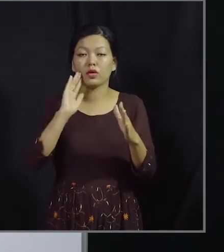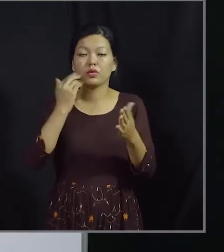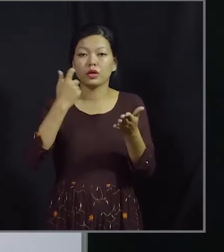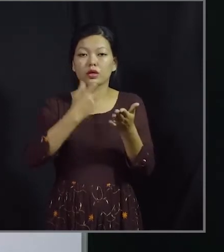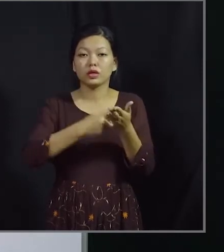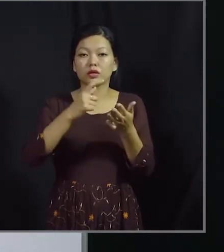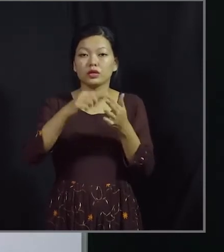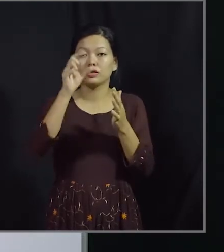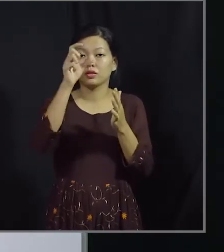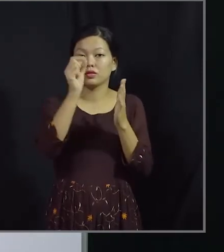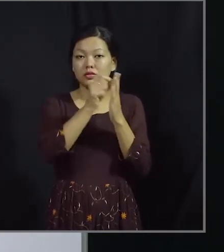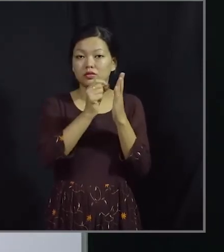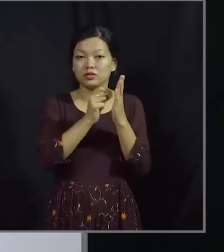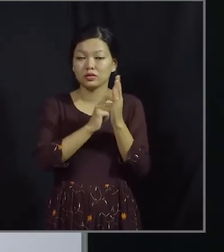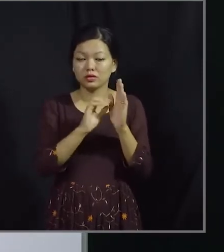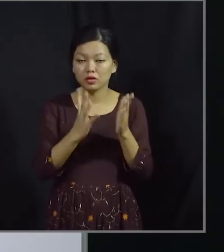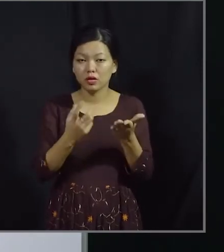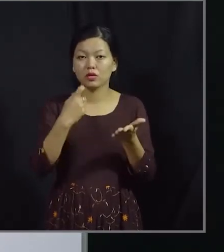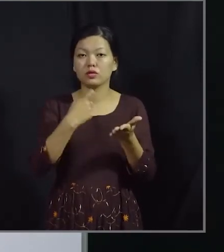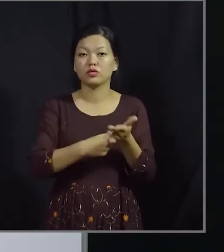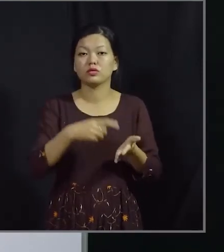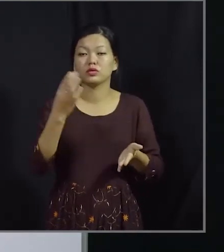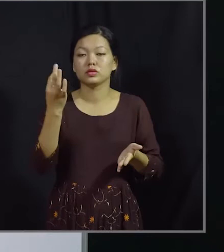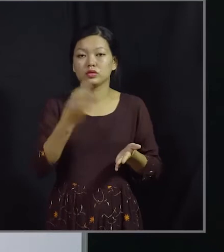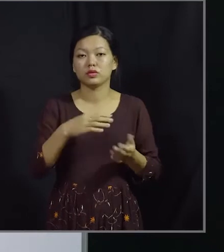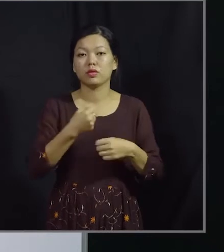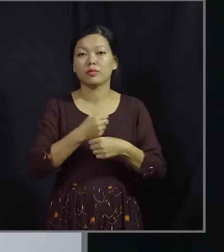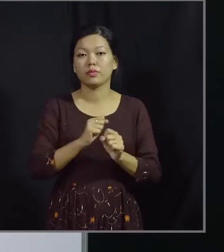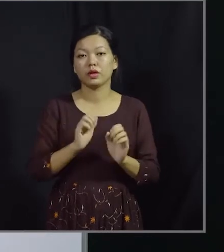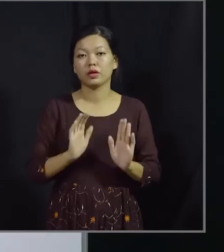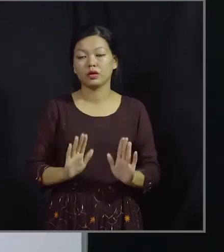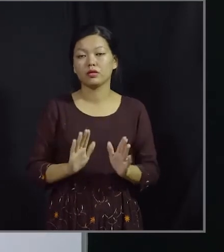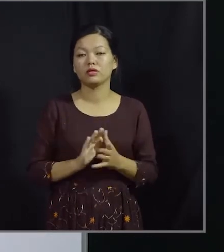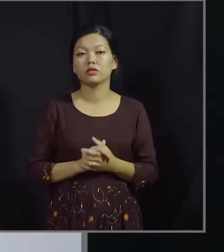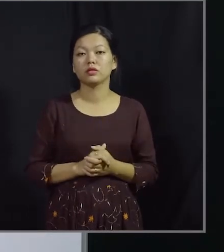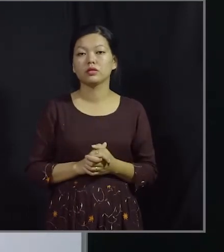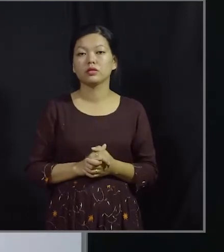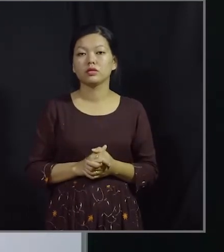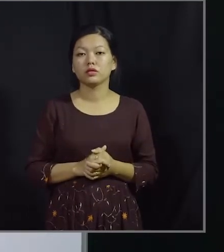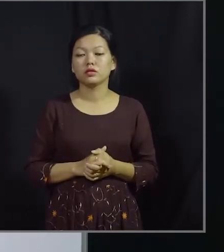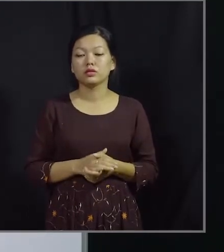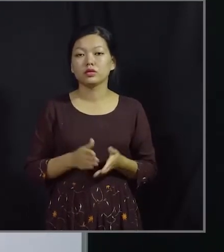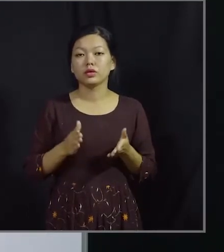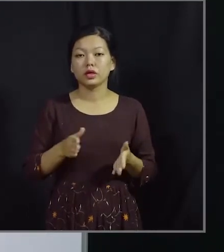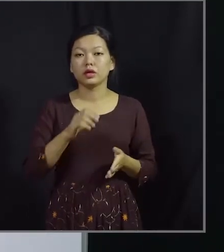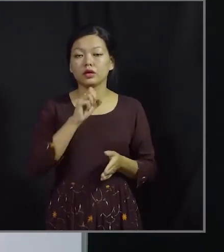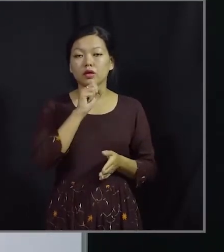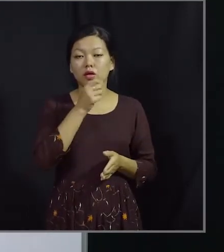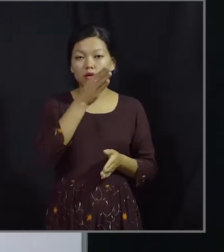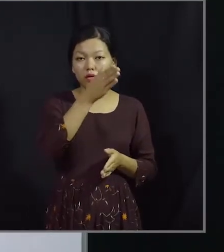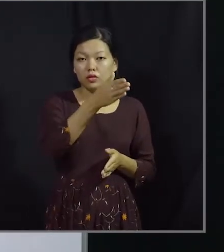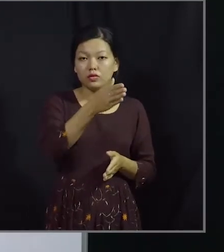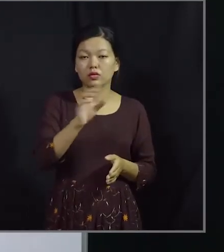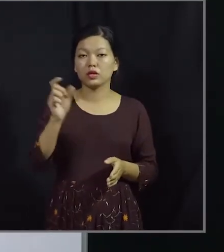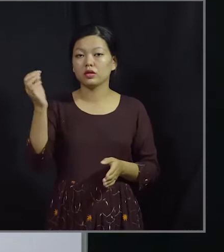not decreased. So, this is the difference between new ratio less old ratio. This is the